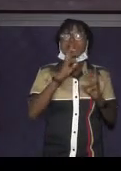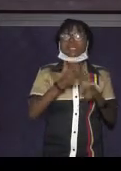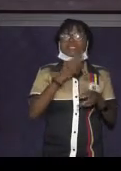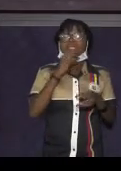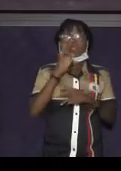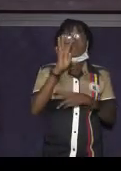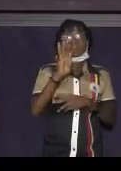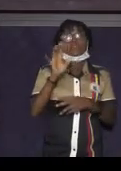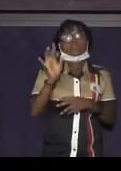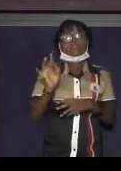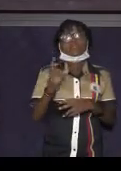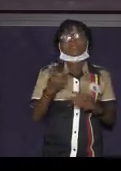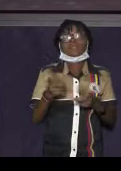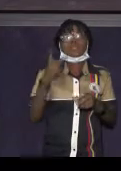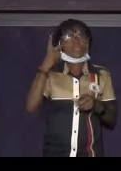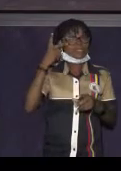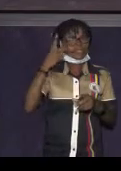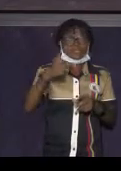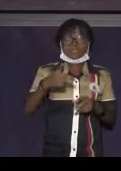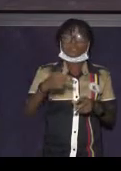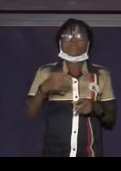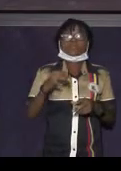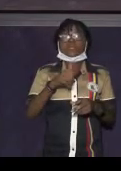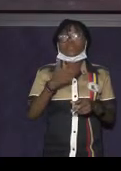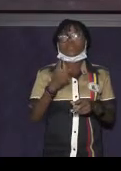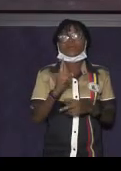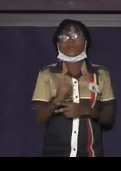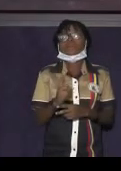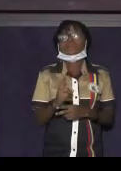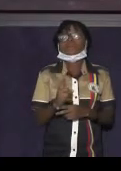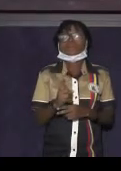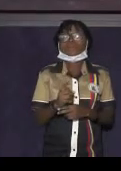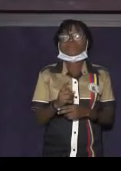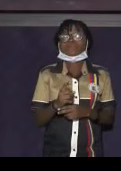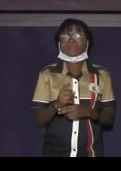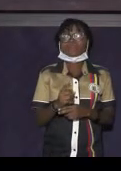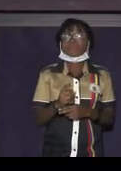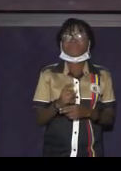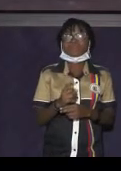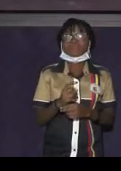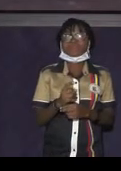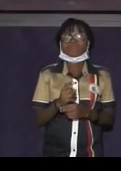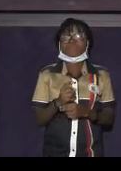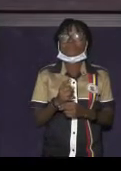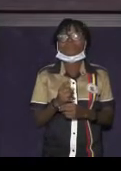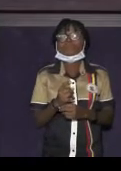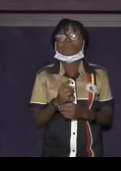Let's look at something a little bit more complex.